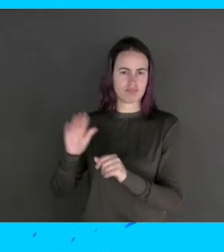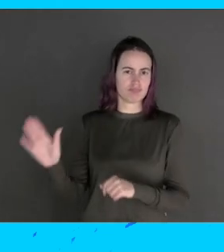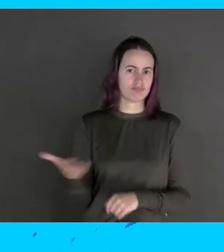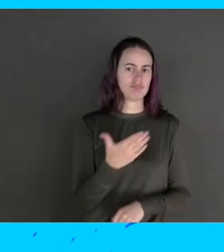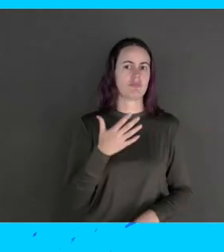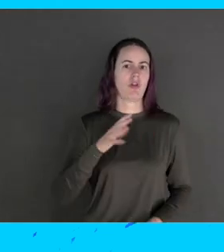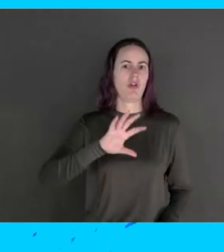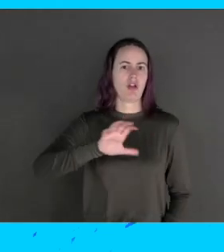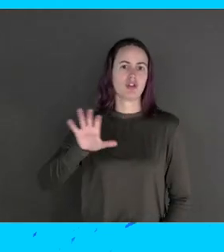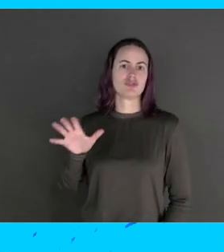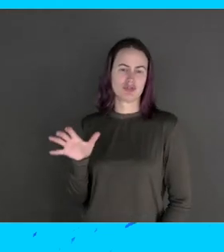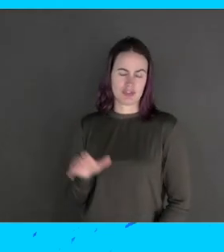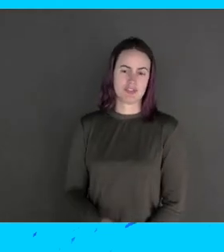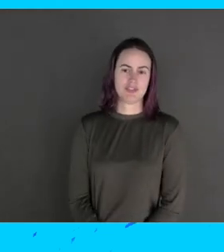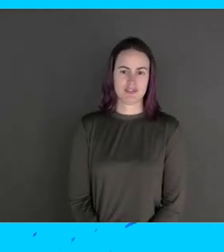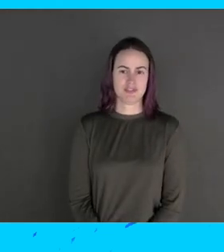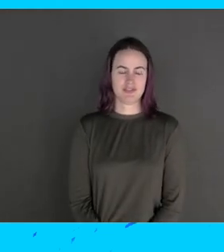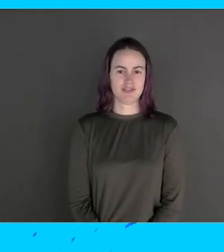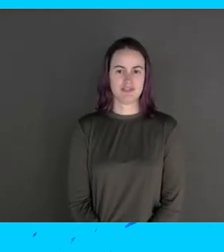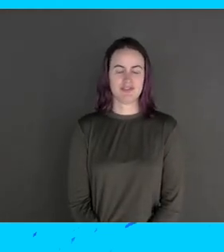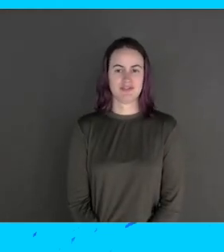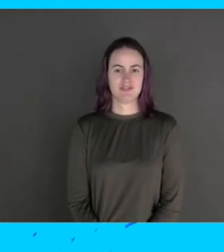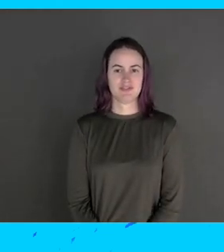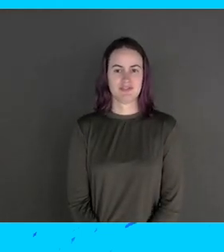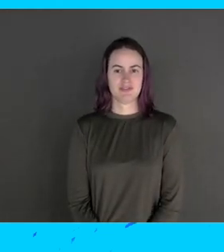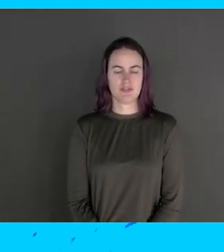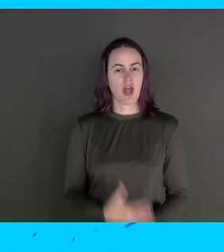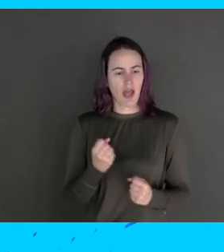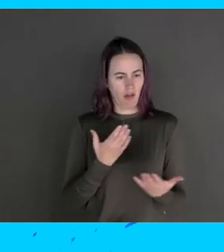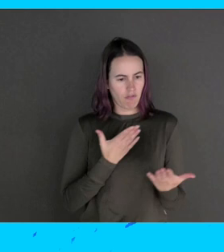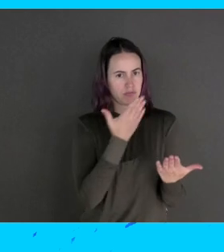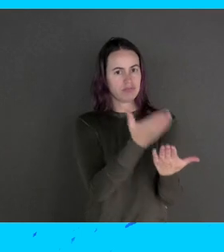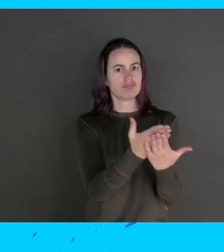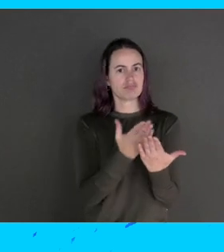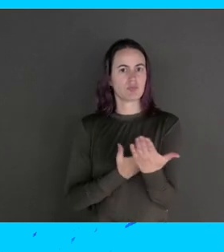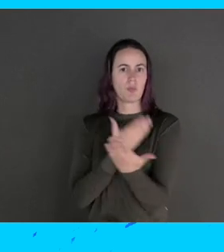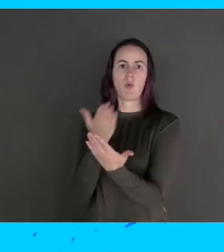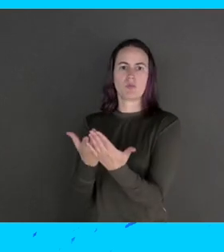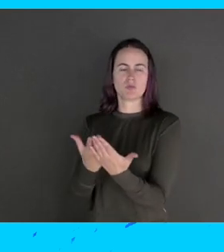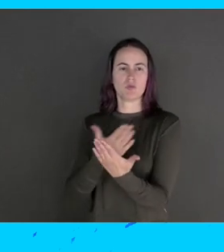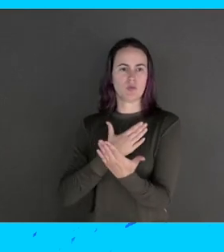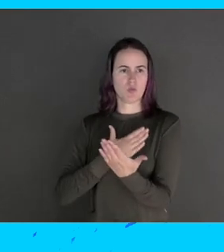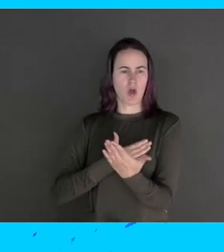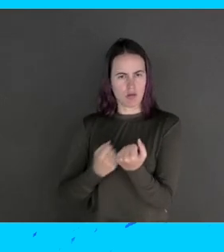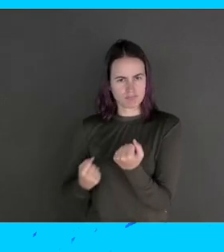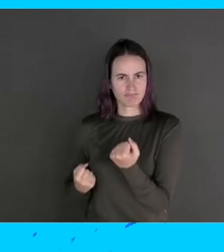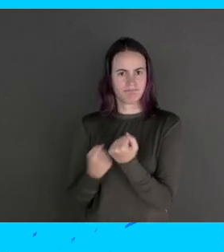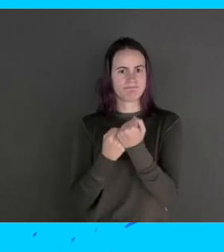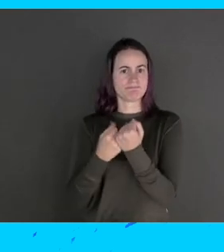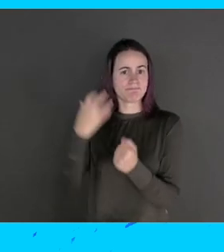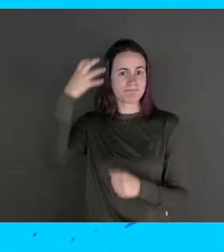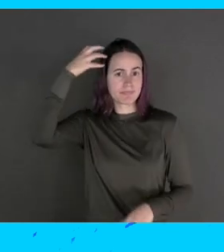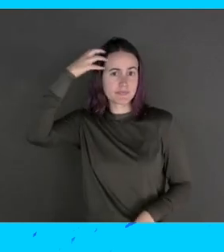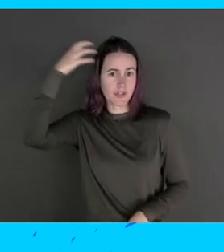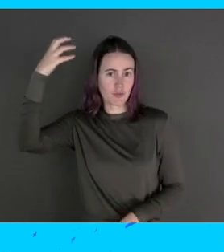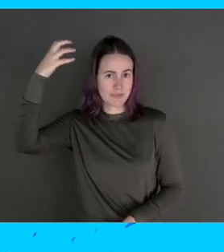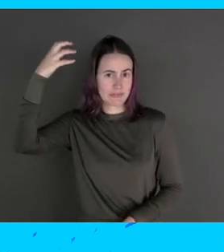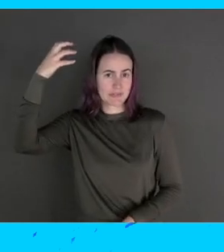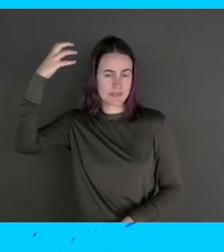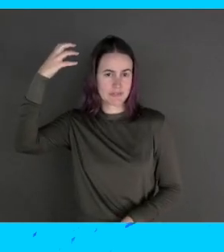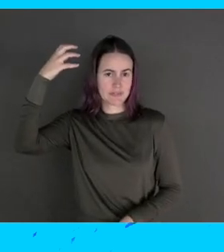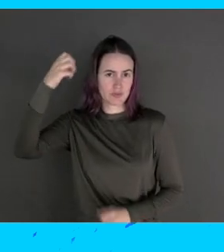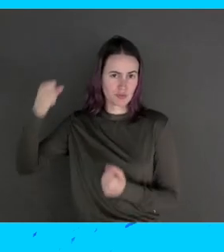Colombia. And these proposals have to be promoted and supported by all national